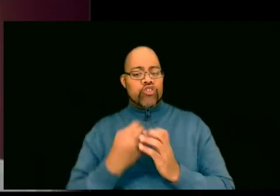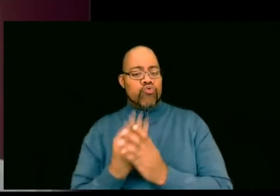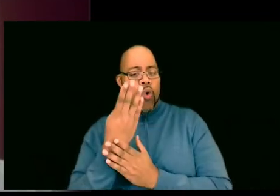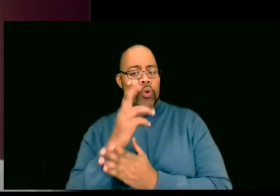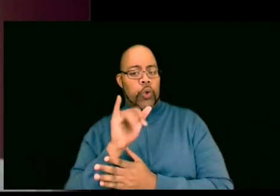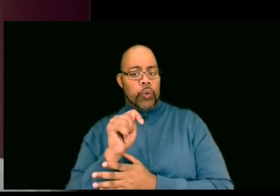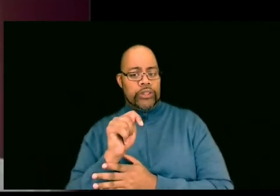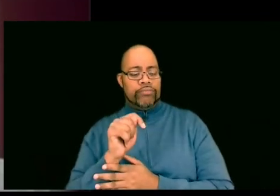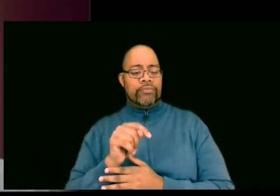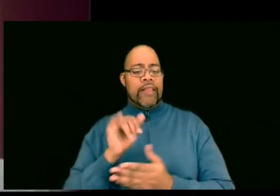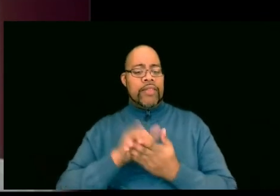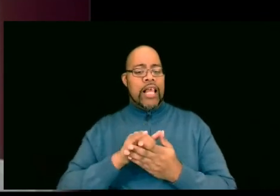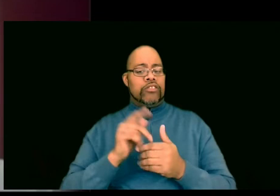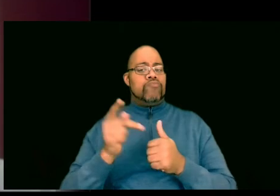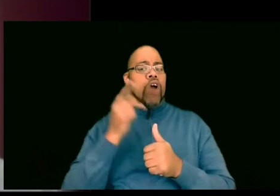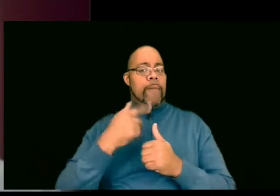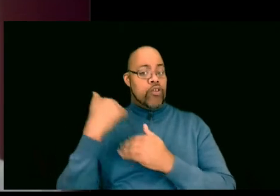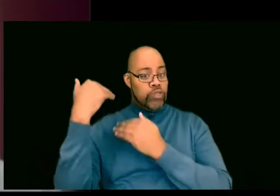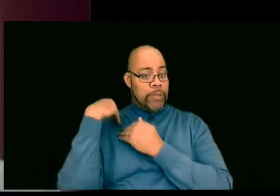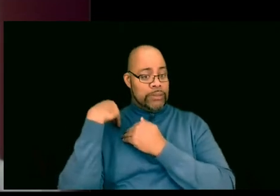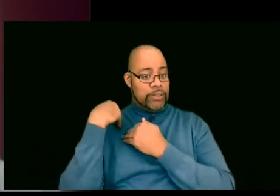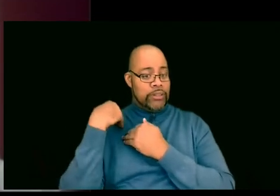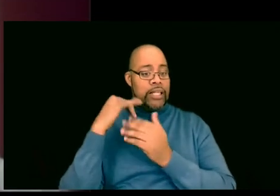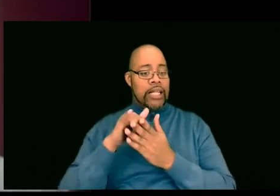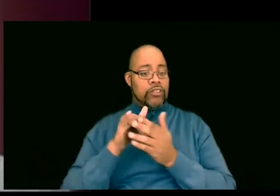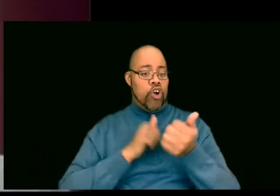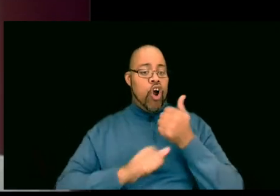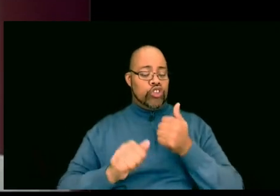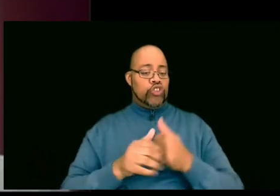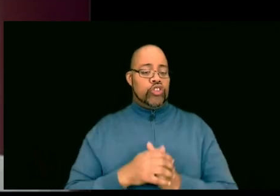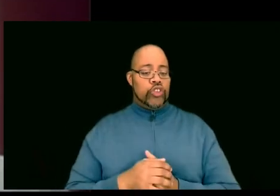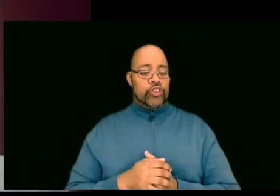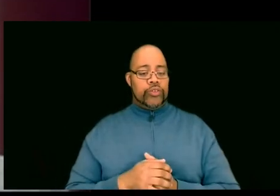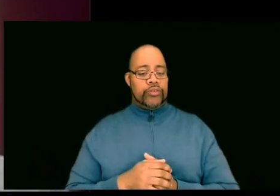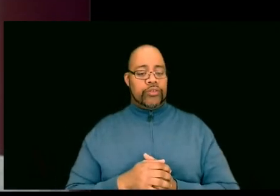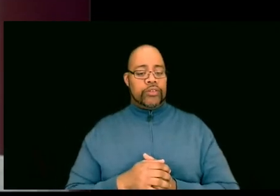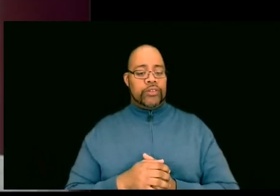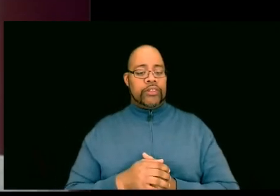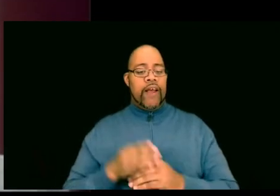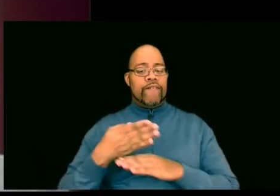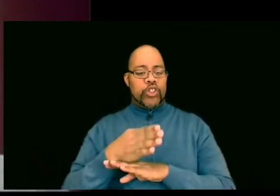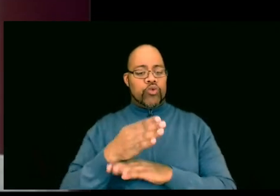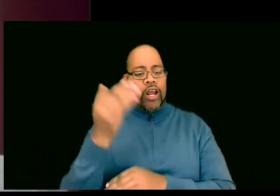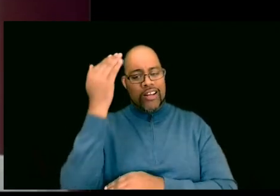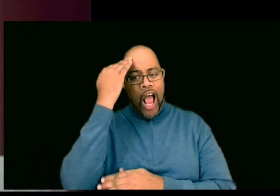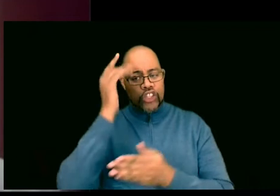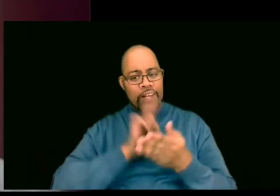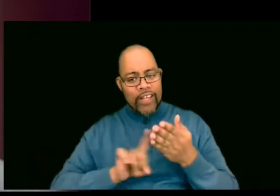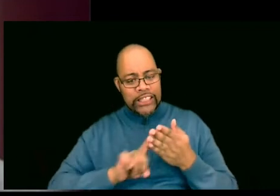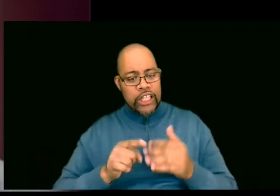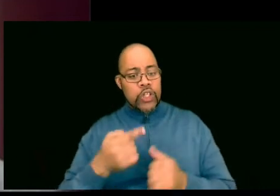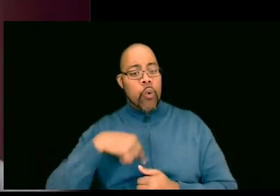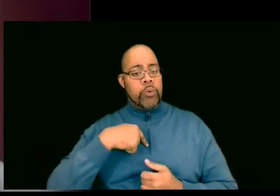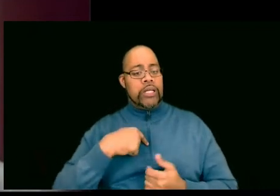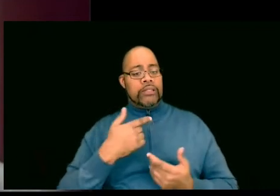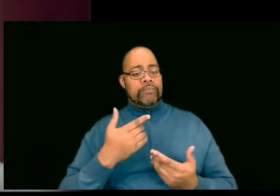aging growth unit, which was the primary responsibility that came under the fishery biology